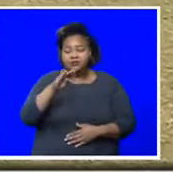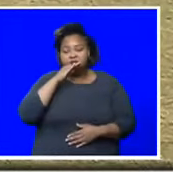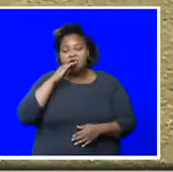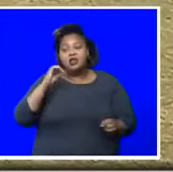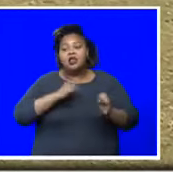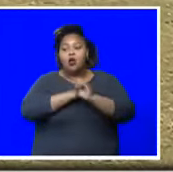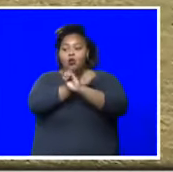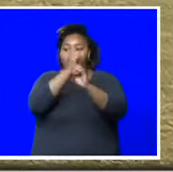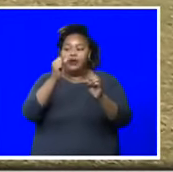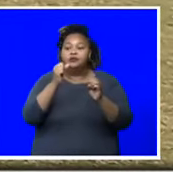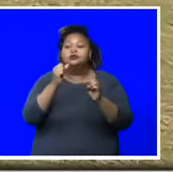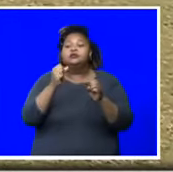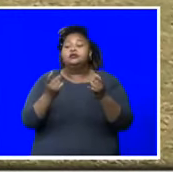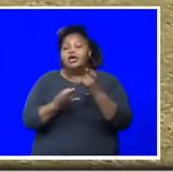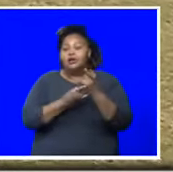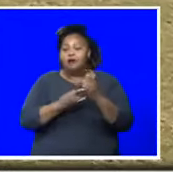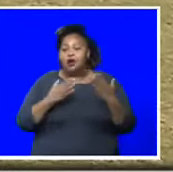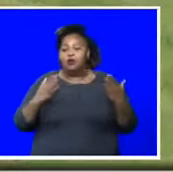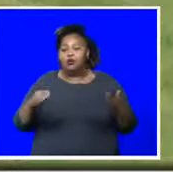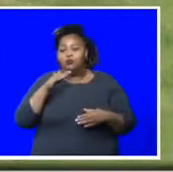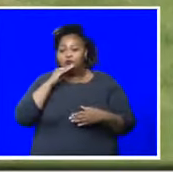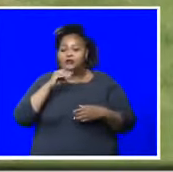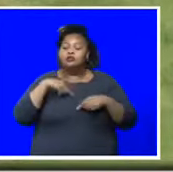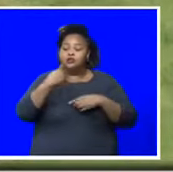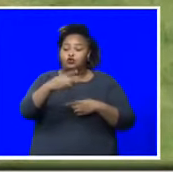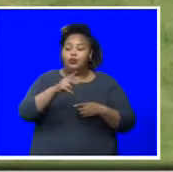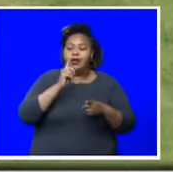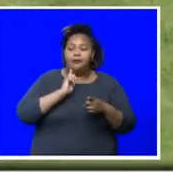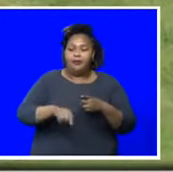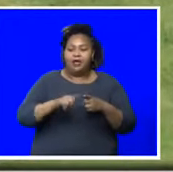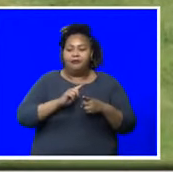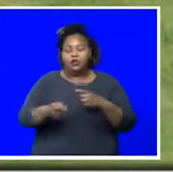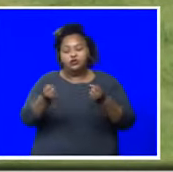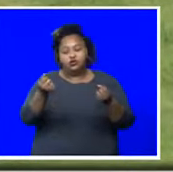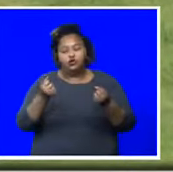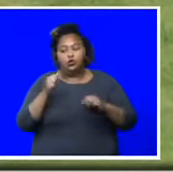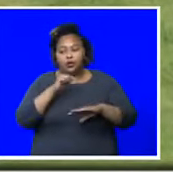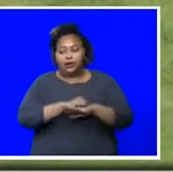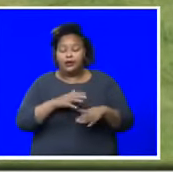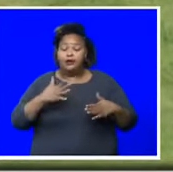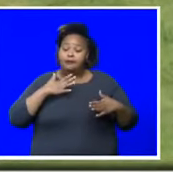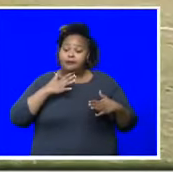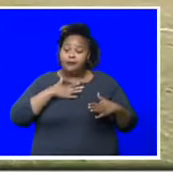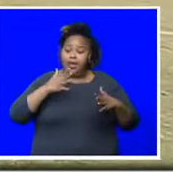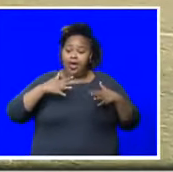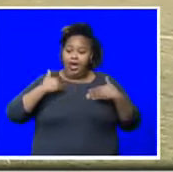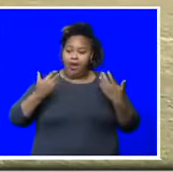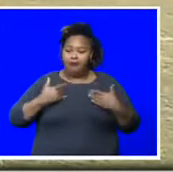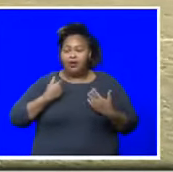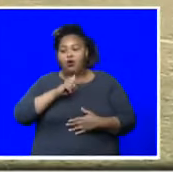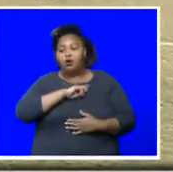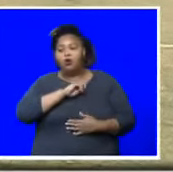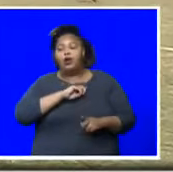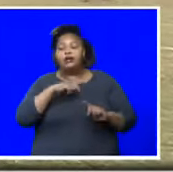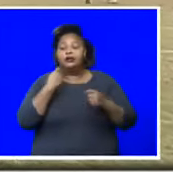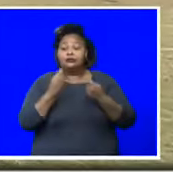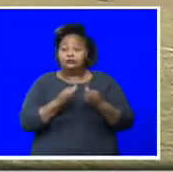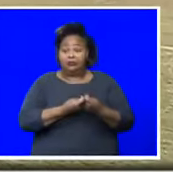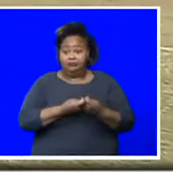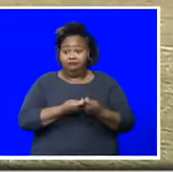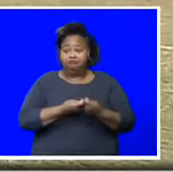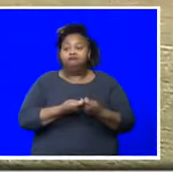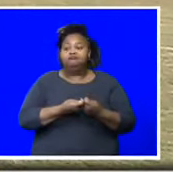must just keep pushing and stay up. But I'm happy the boys are coming up, the boys are showing the hunger and the desire